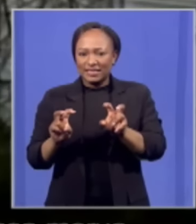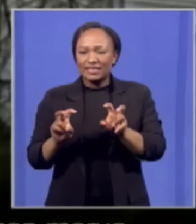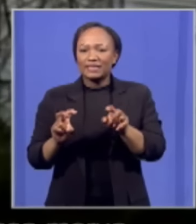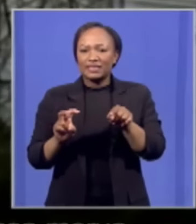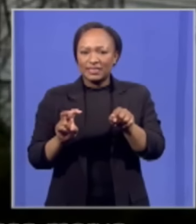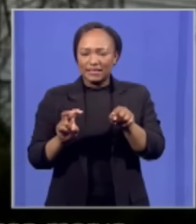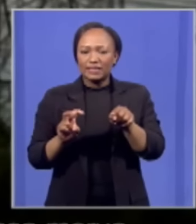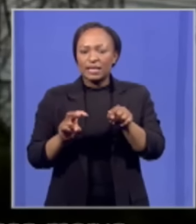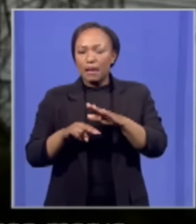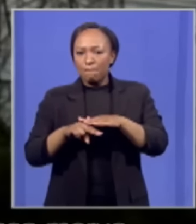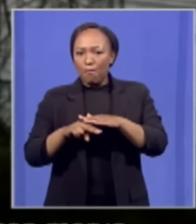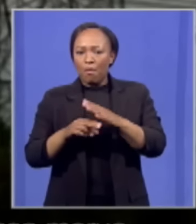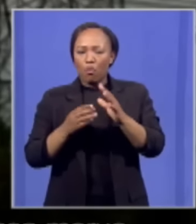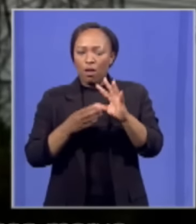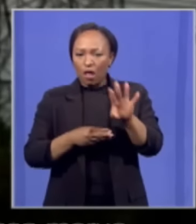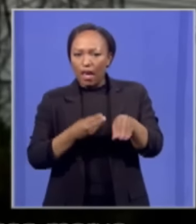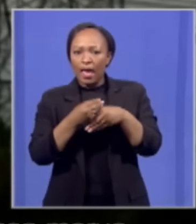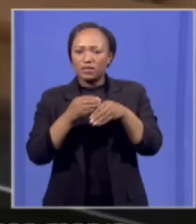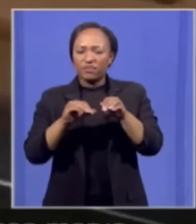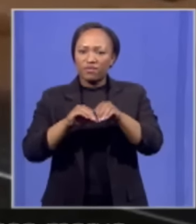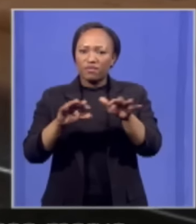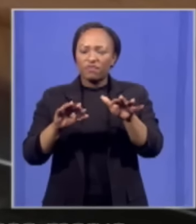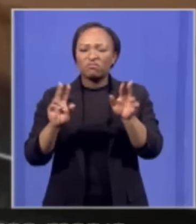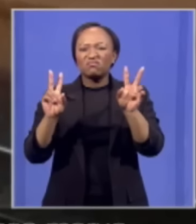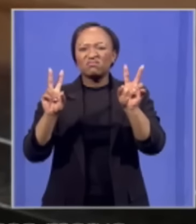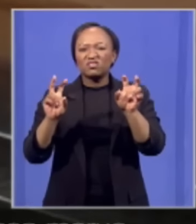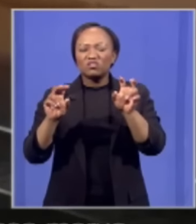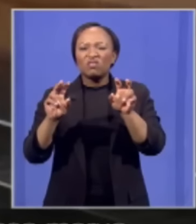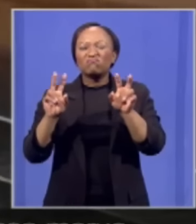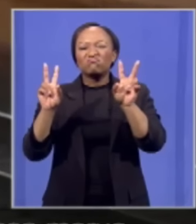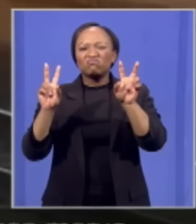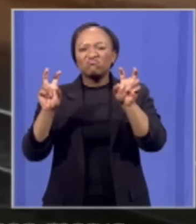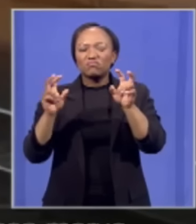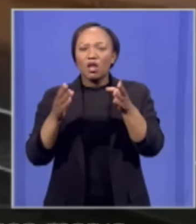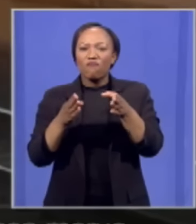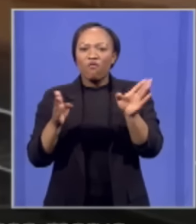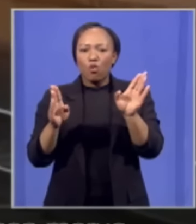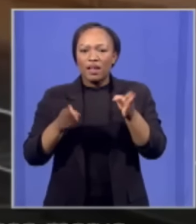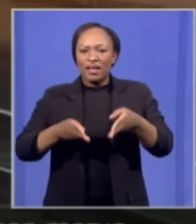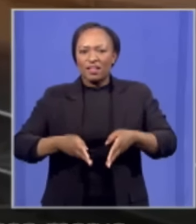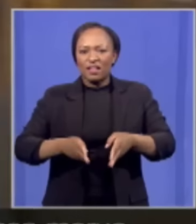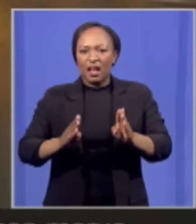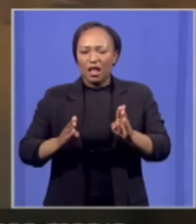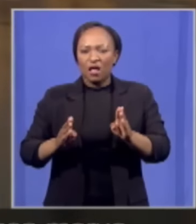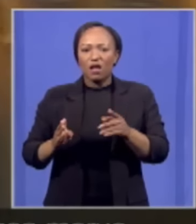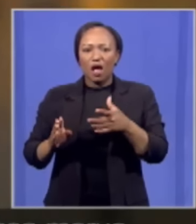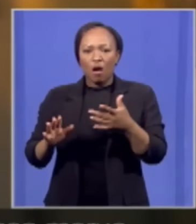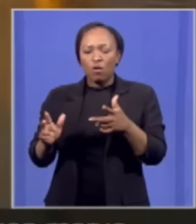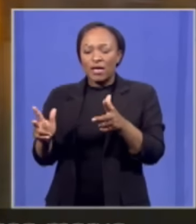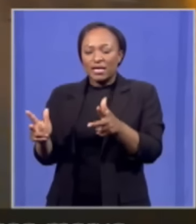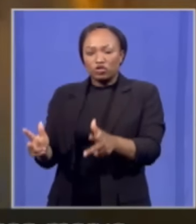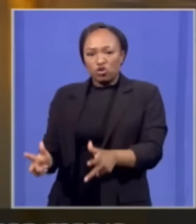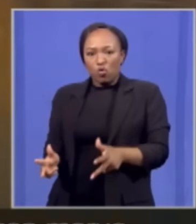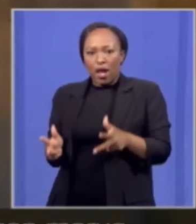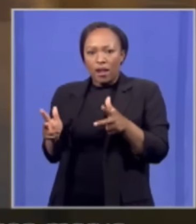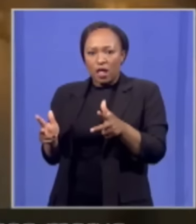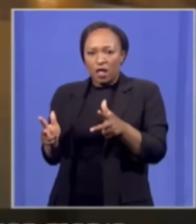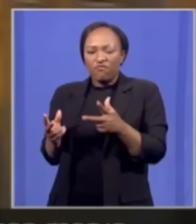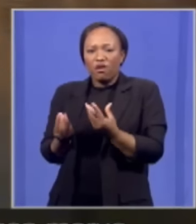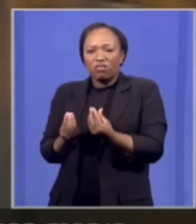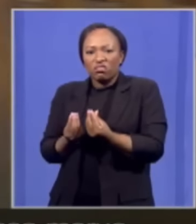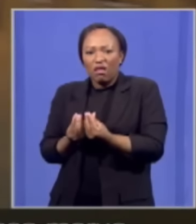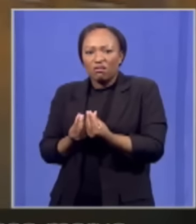tla eketswa le letsholo la Vulindlela ho sebedisa mokgwa wa diterene ho tsamaisa thepa le yona e tlilo